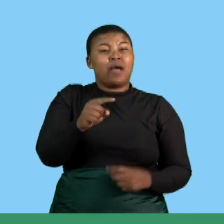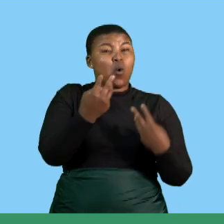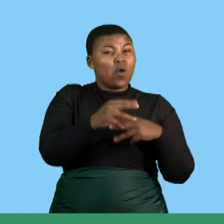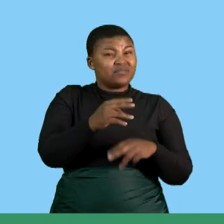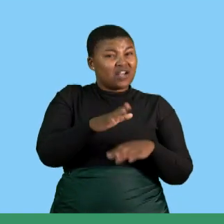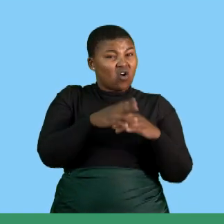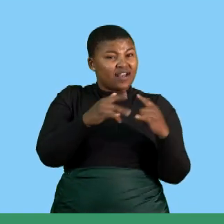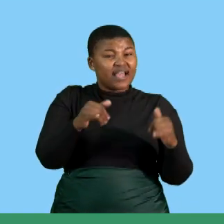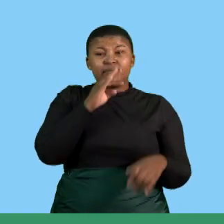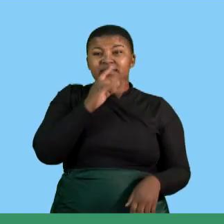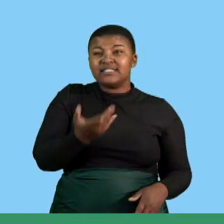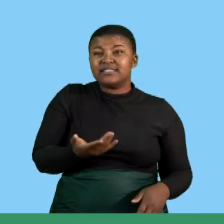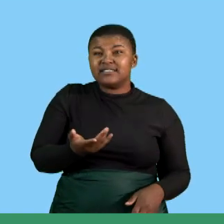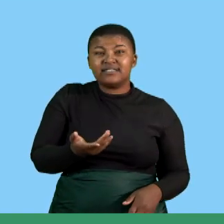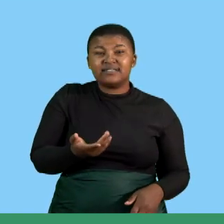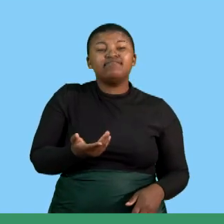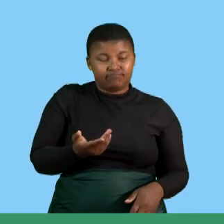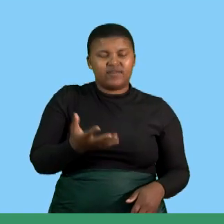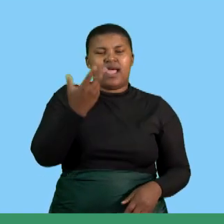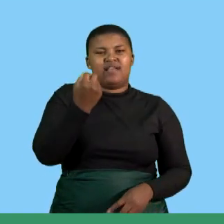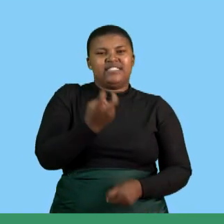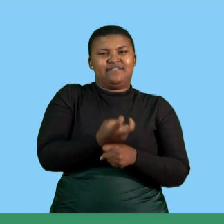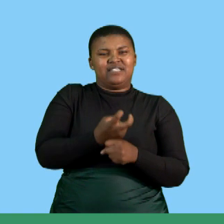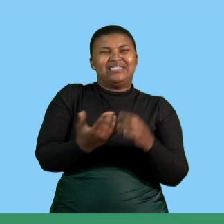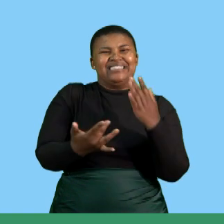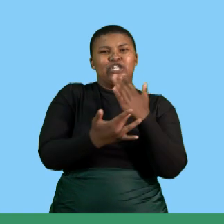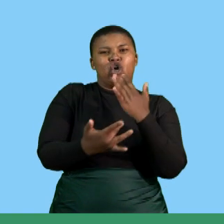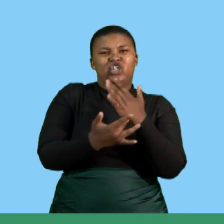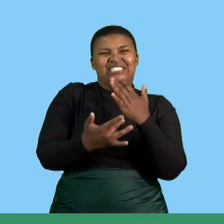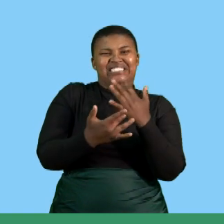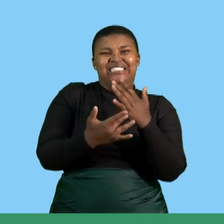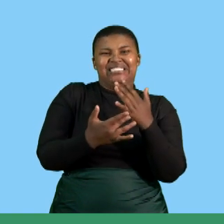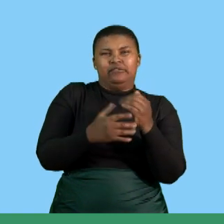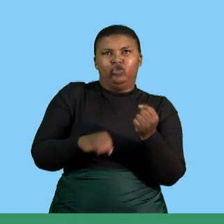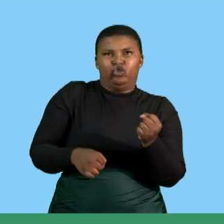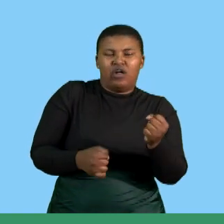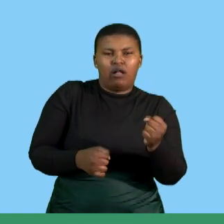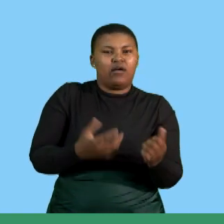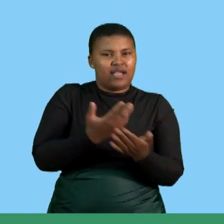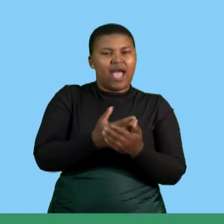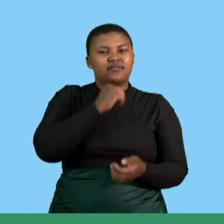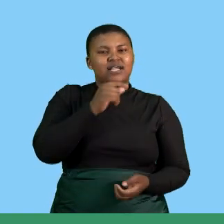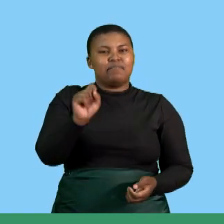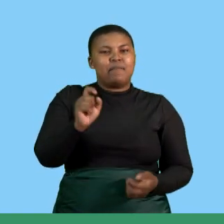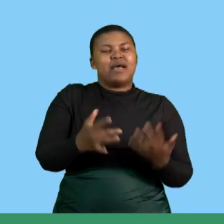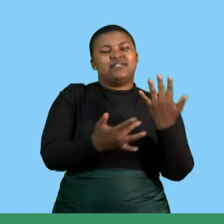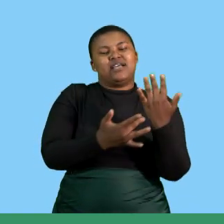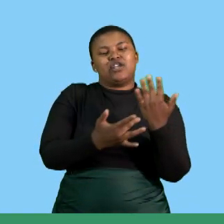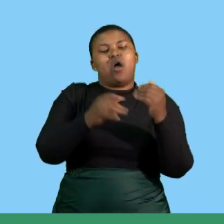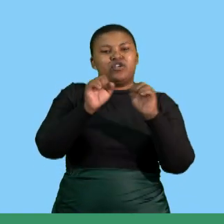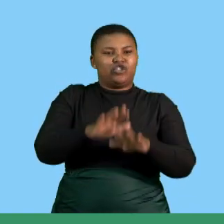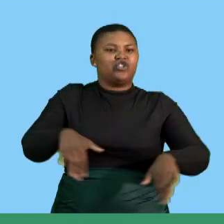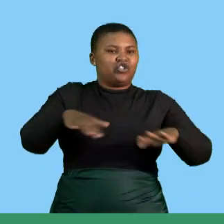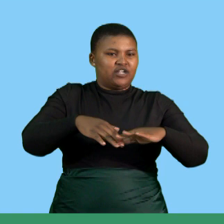is referring to she is having difficulty with technology. So then we can say that this